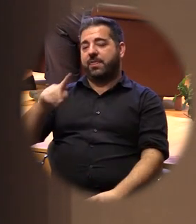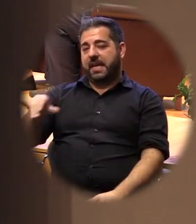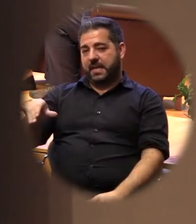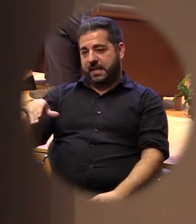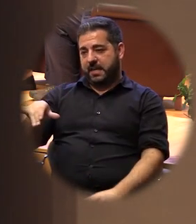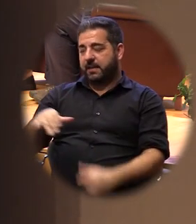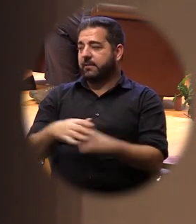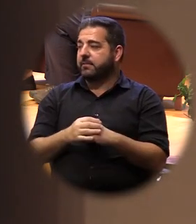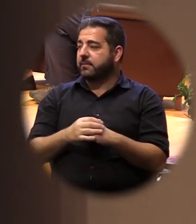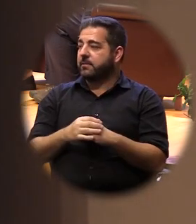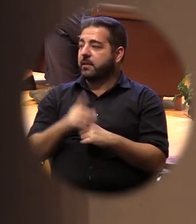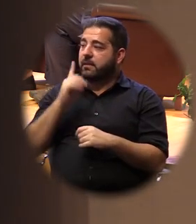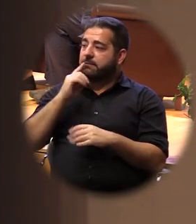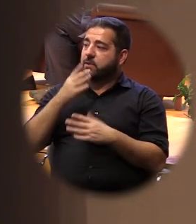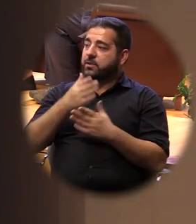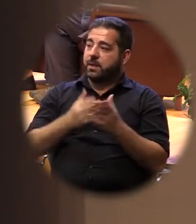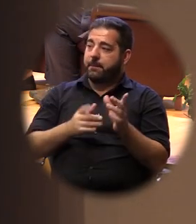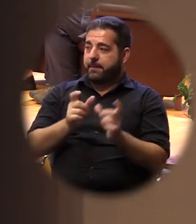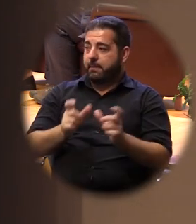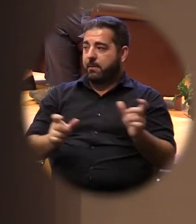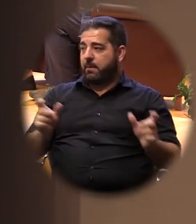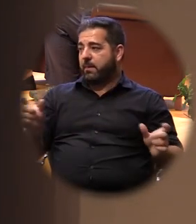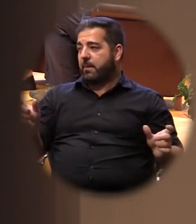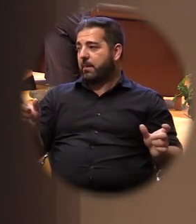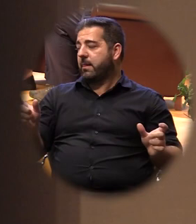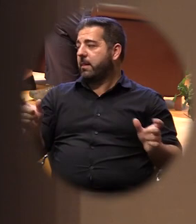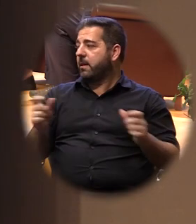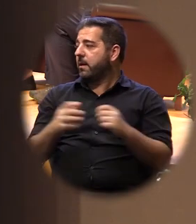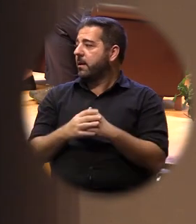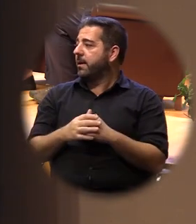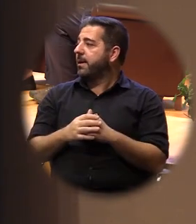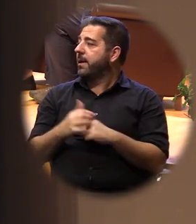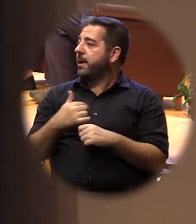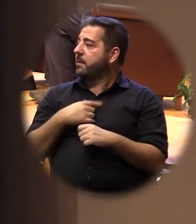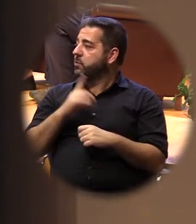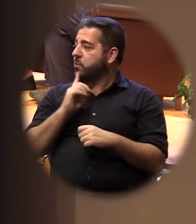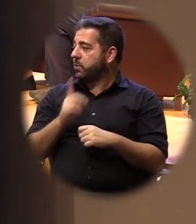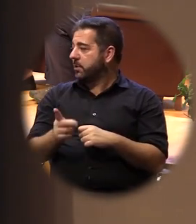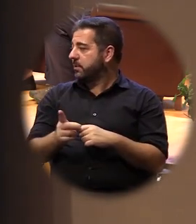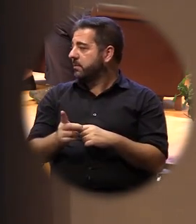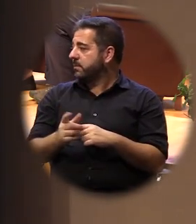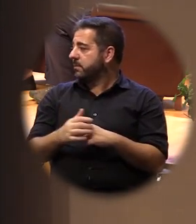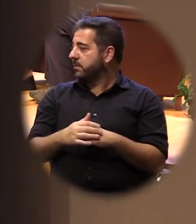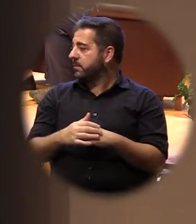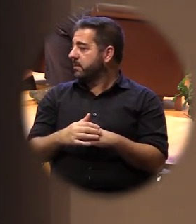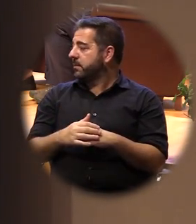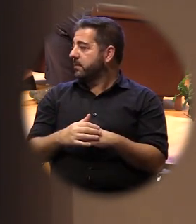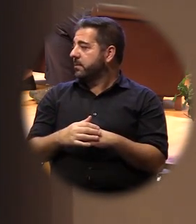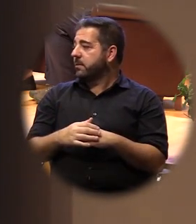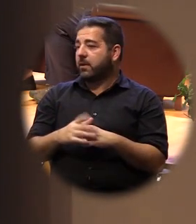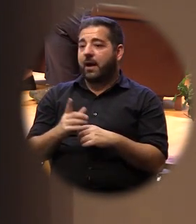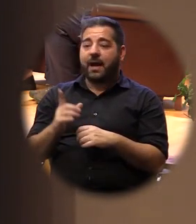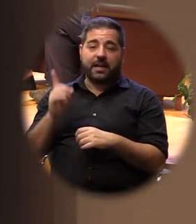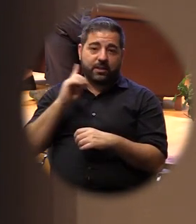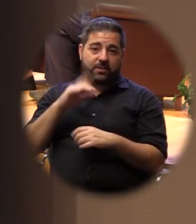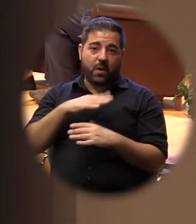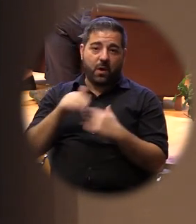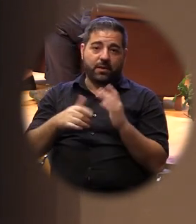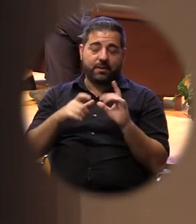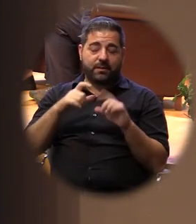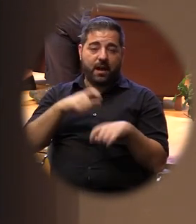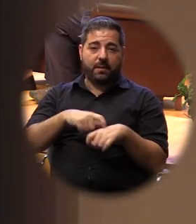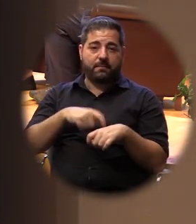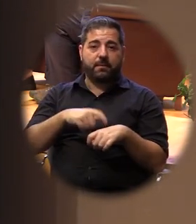And for some people, and I'm sure, August, that you encounter this all the time in